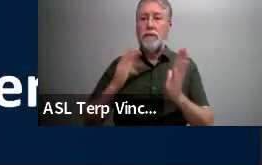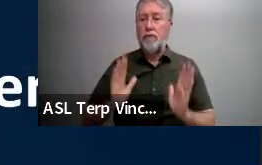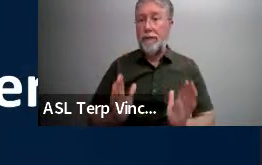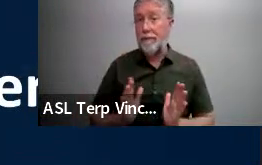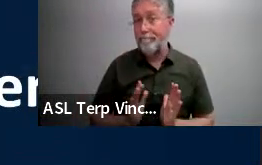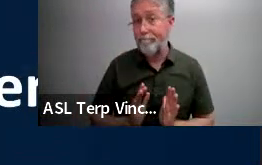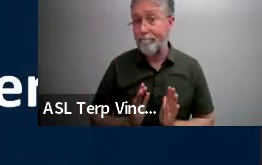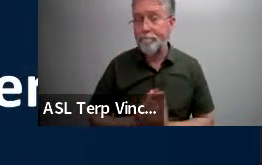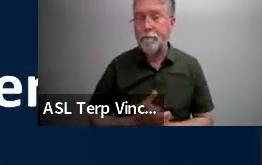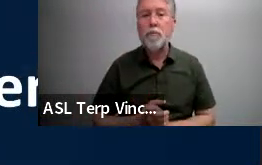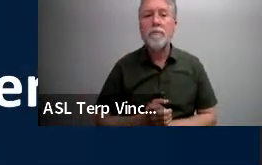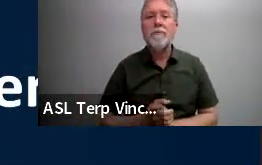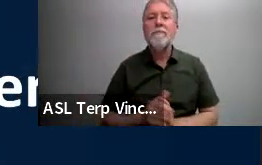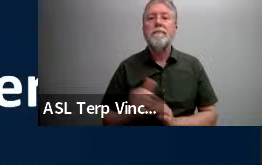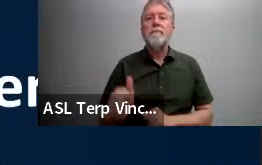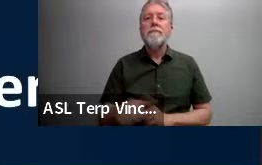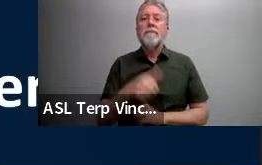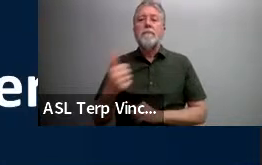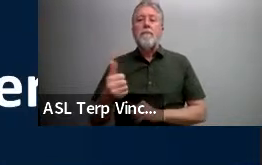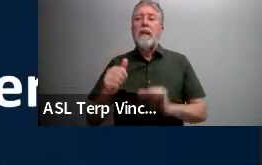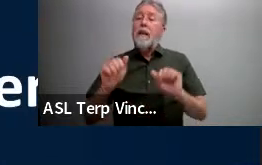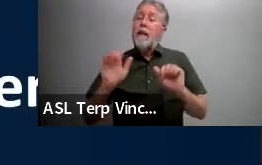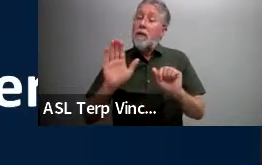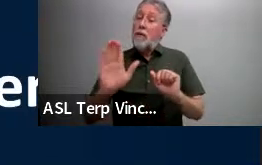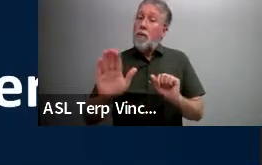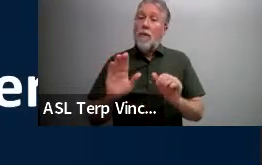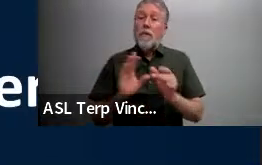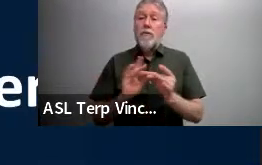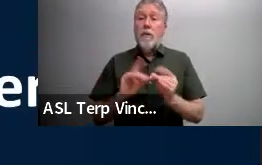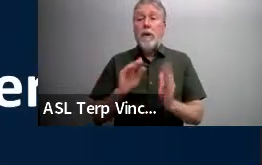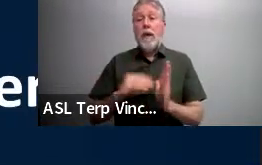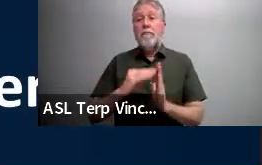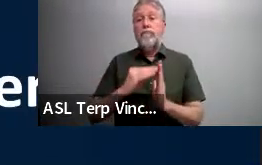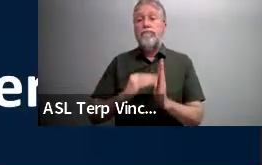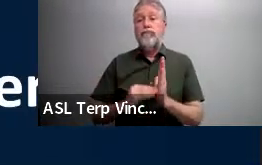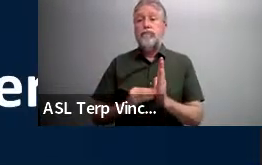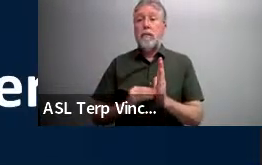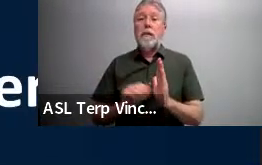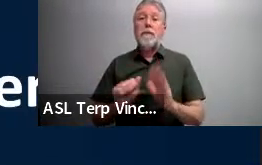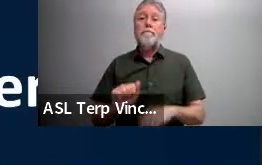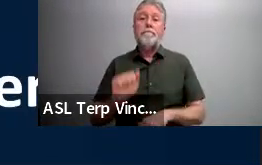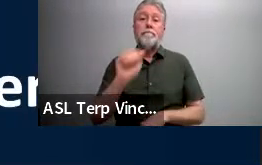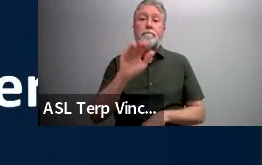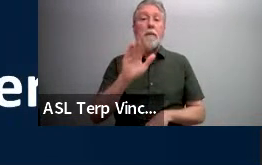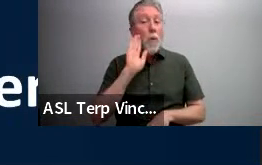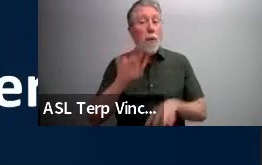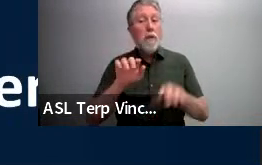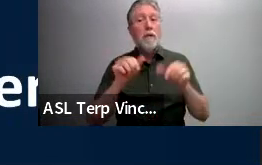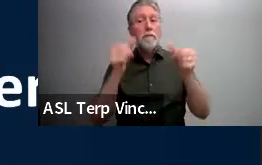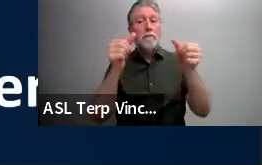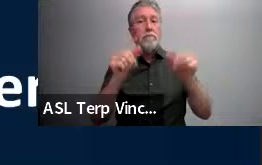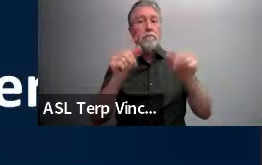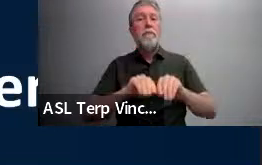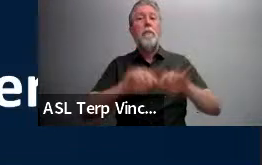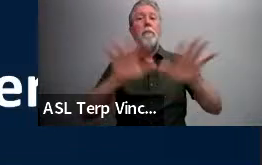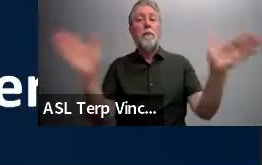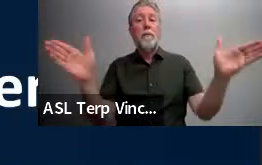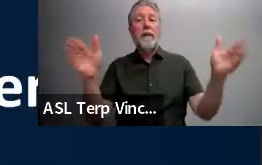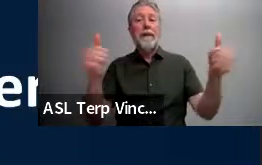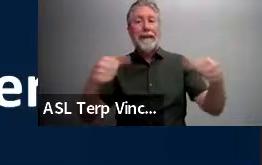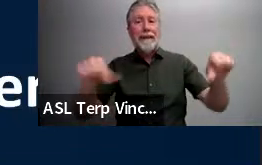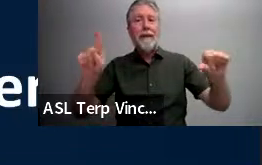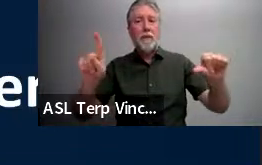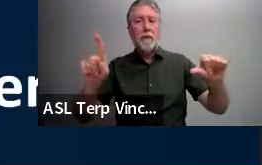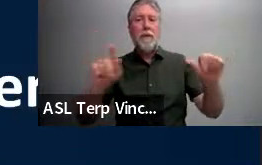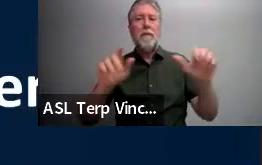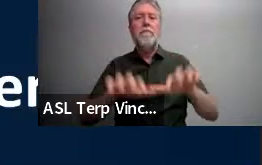You also have an option to submit written public comments. So if you are not comfortable speaking online in